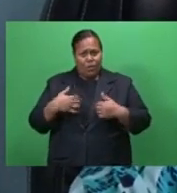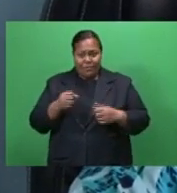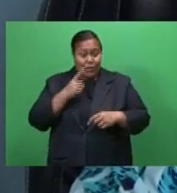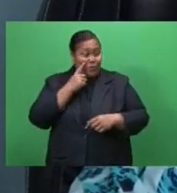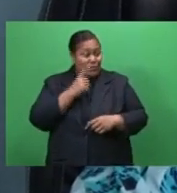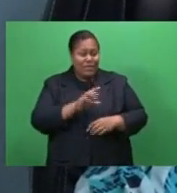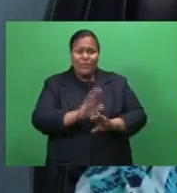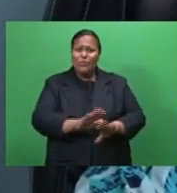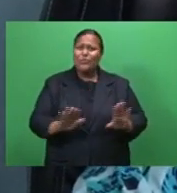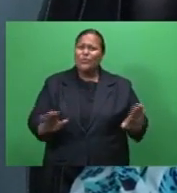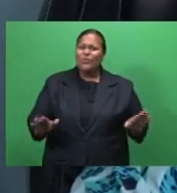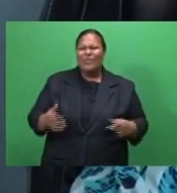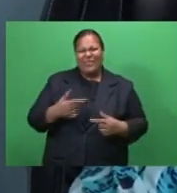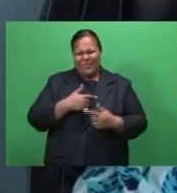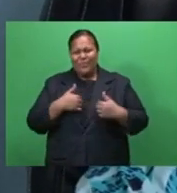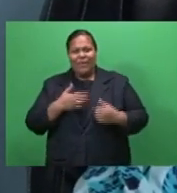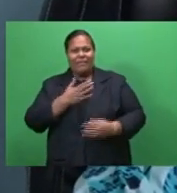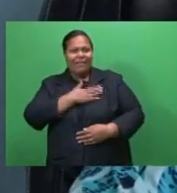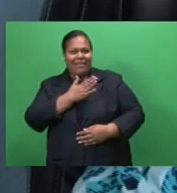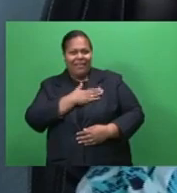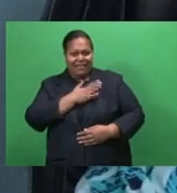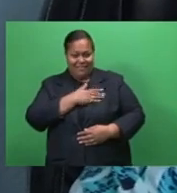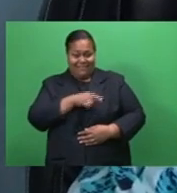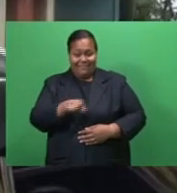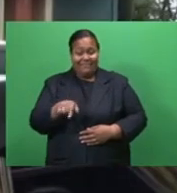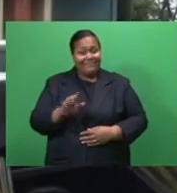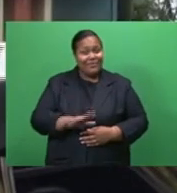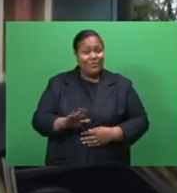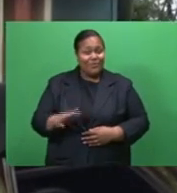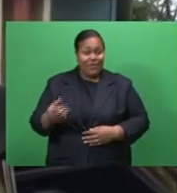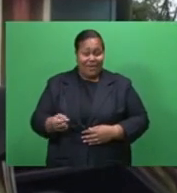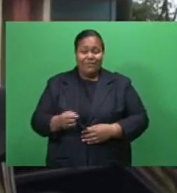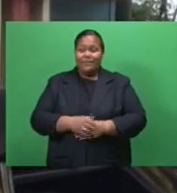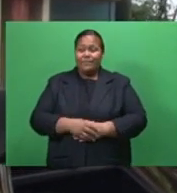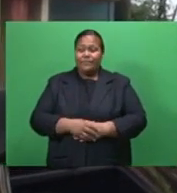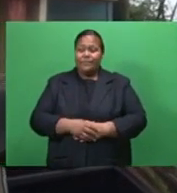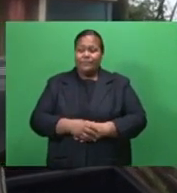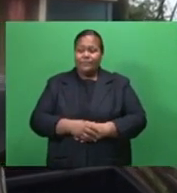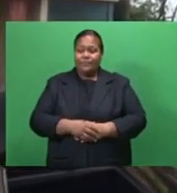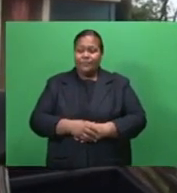children, you have the kind of, compassion, and you want to give, you want to help.